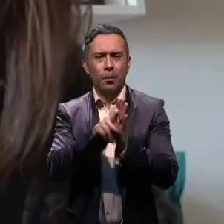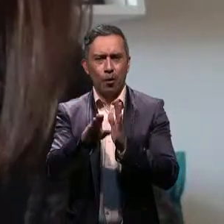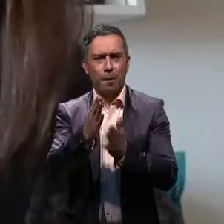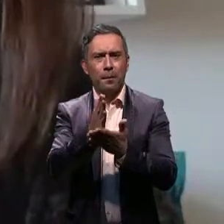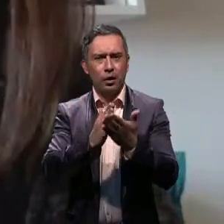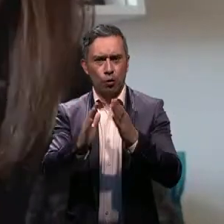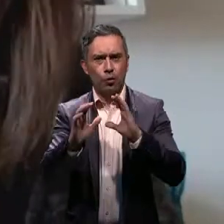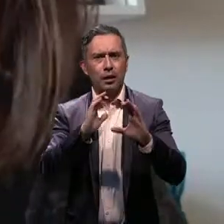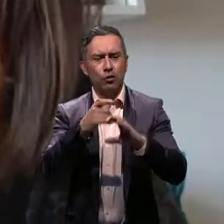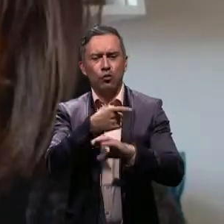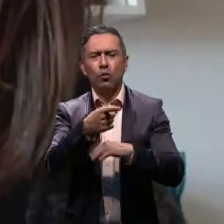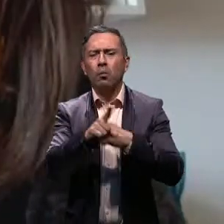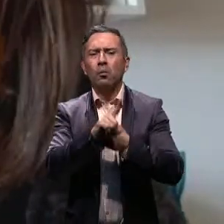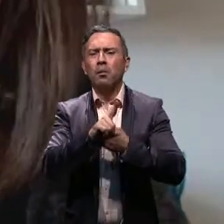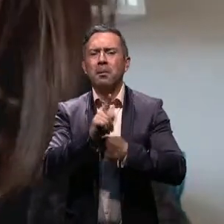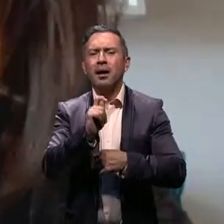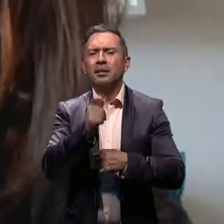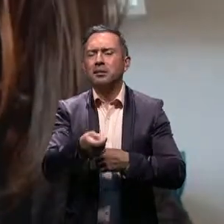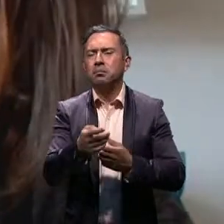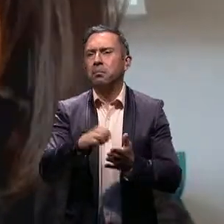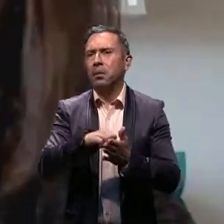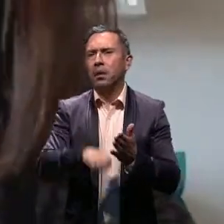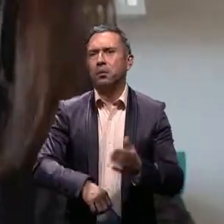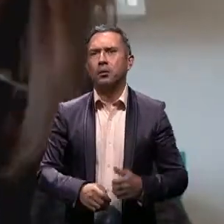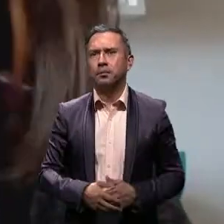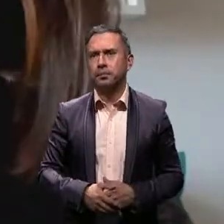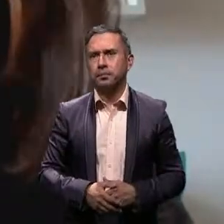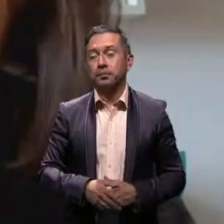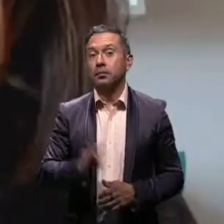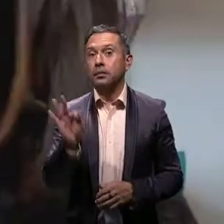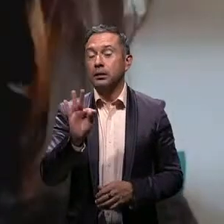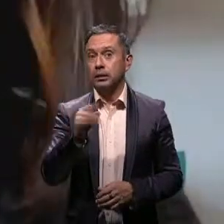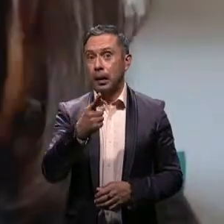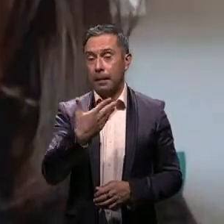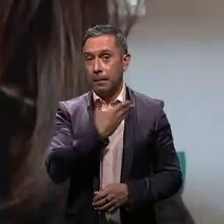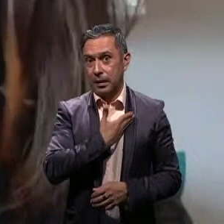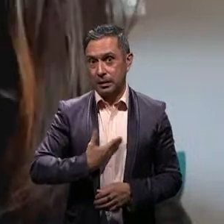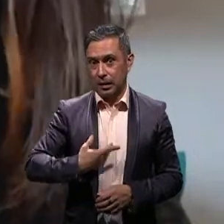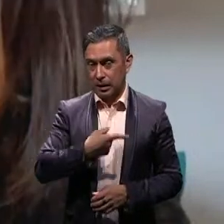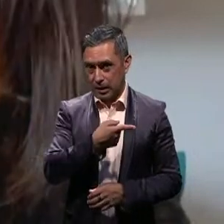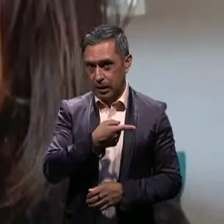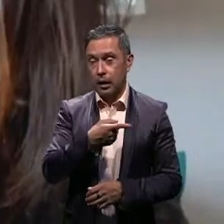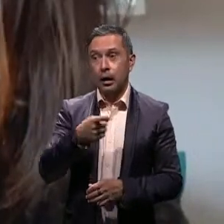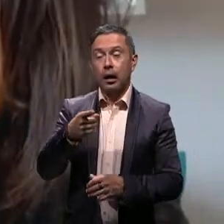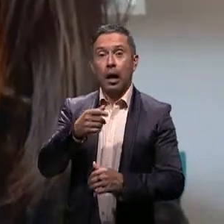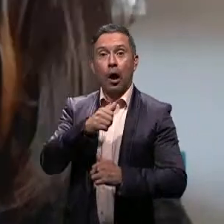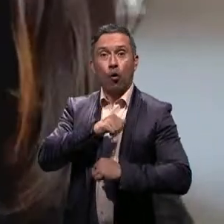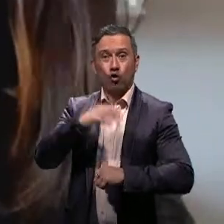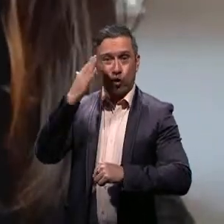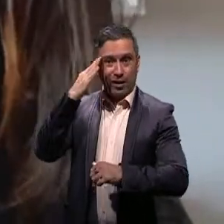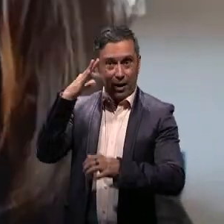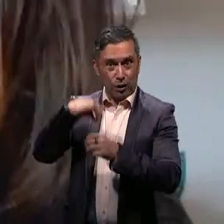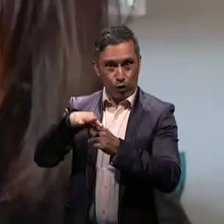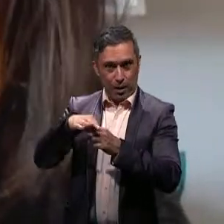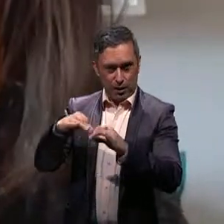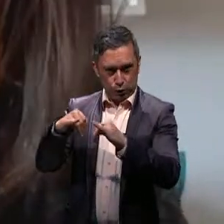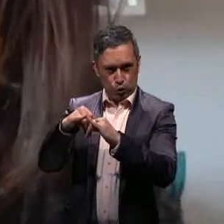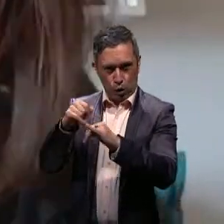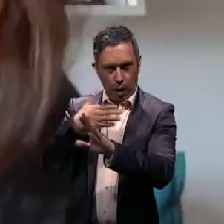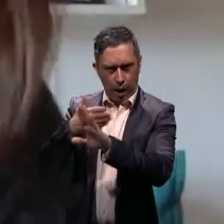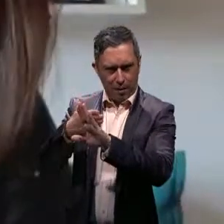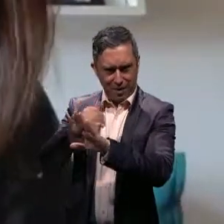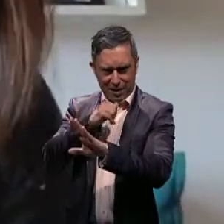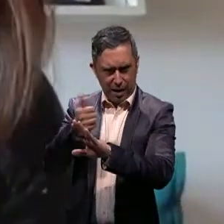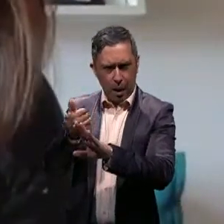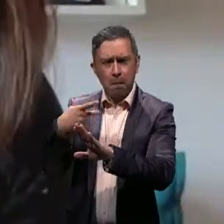media is that, for example, it may be that the president is not going to attack the electoral authority, but